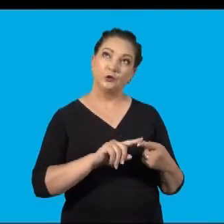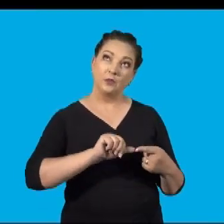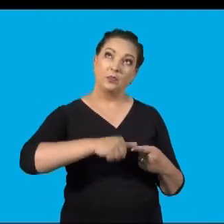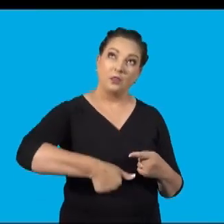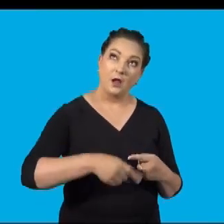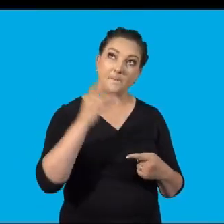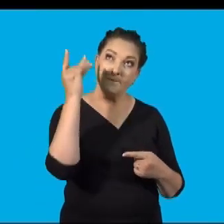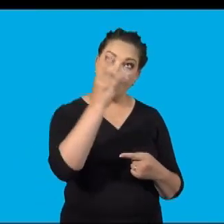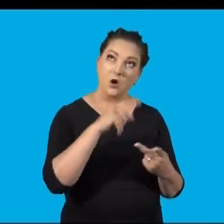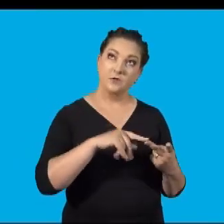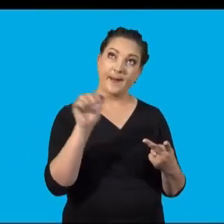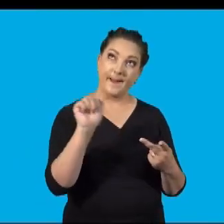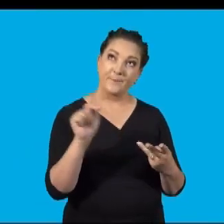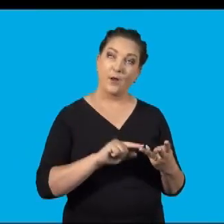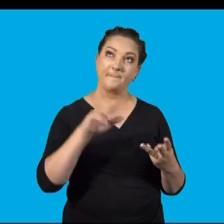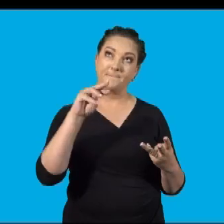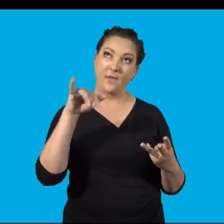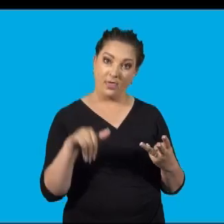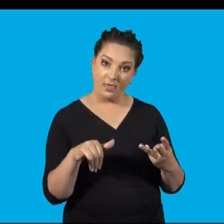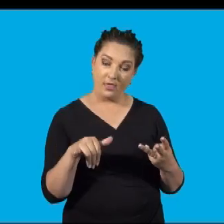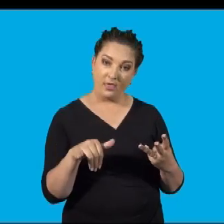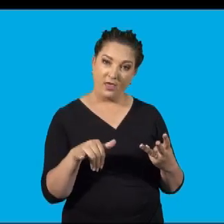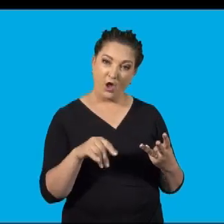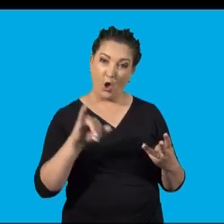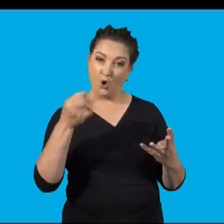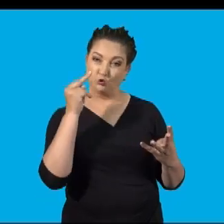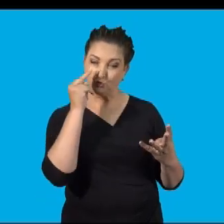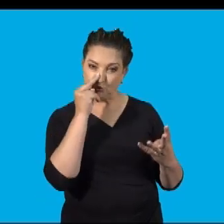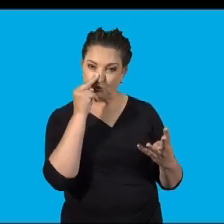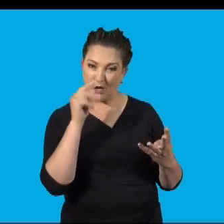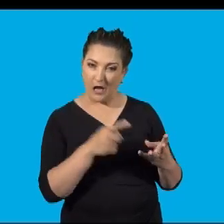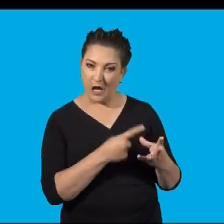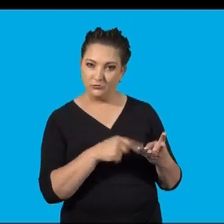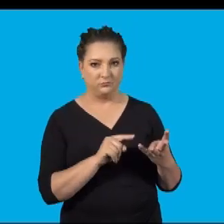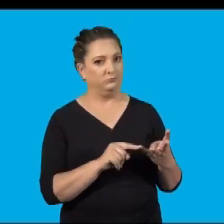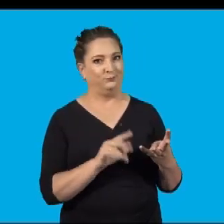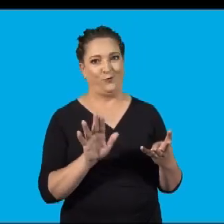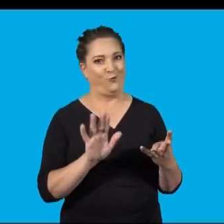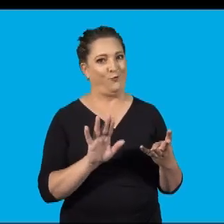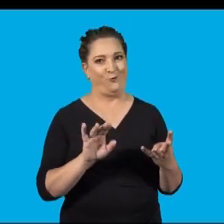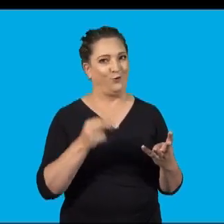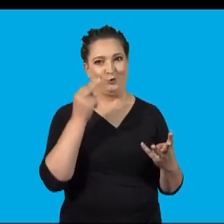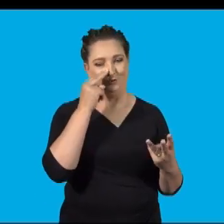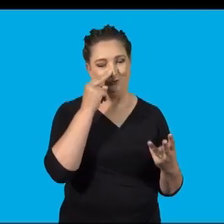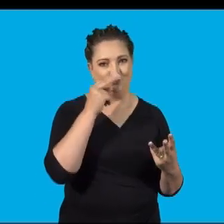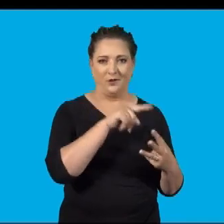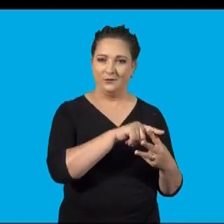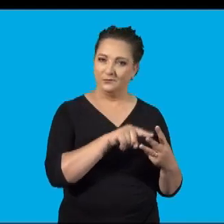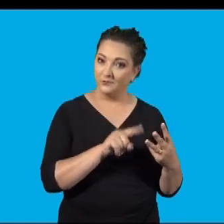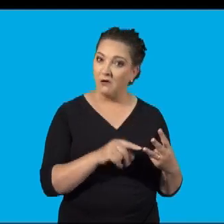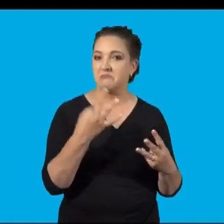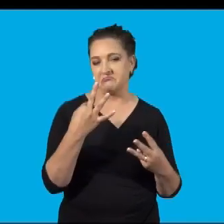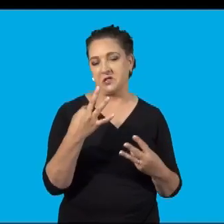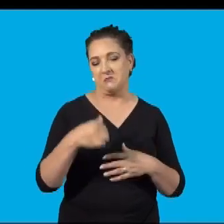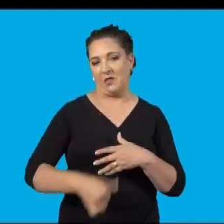from March, April, May. Do I count June? Because it's the 1st of June, I don't count June. So I'm going to have how